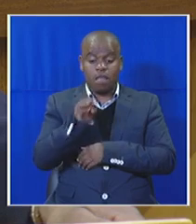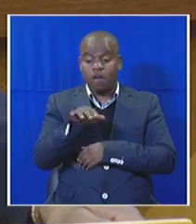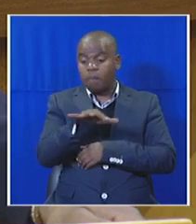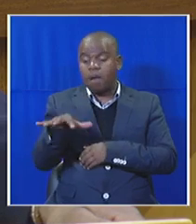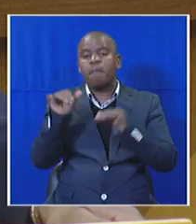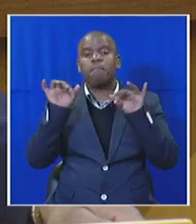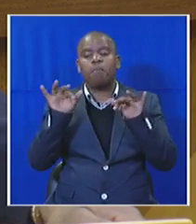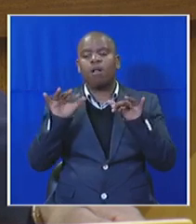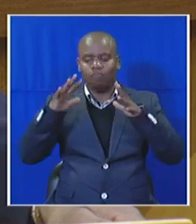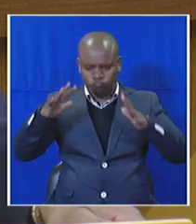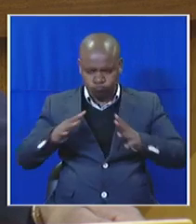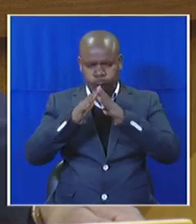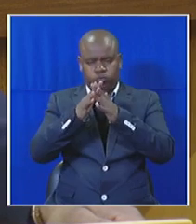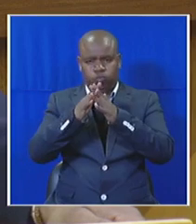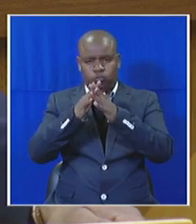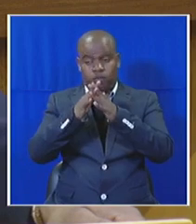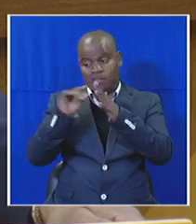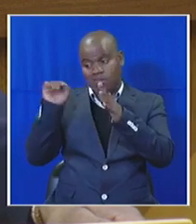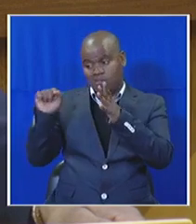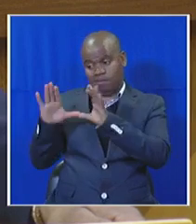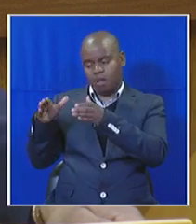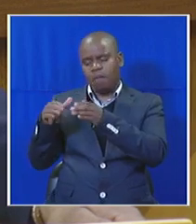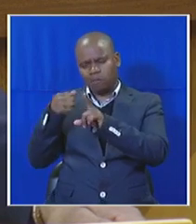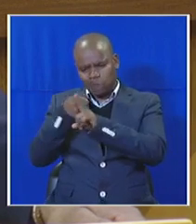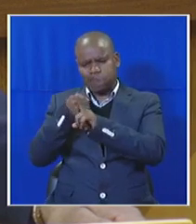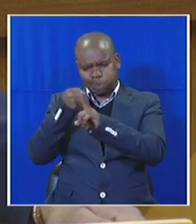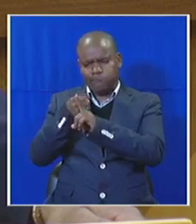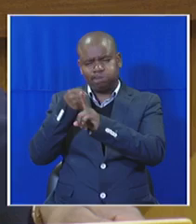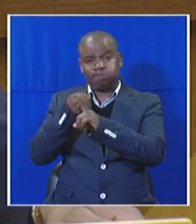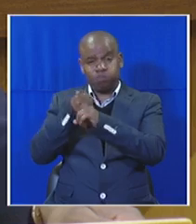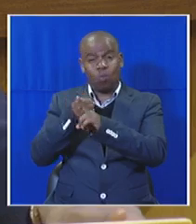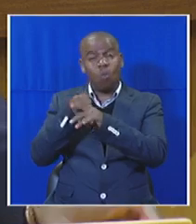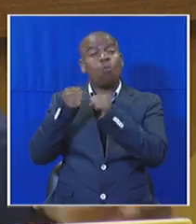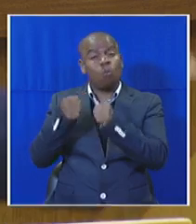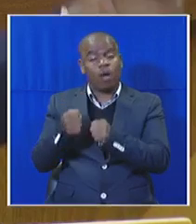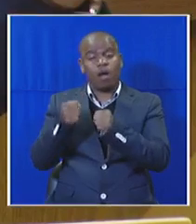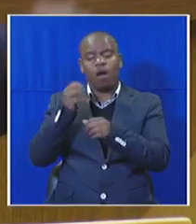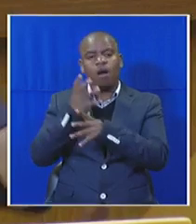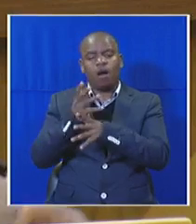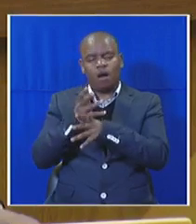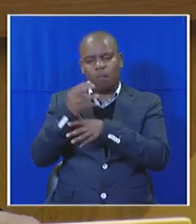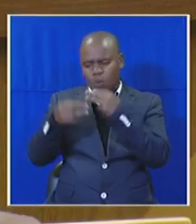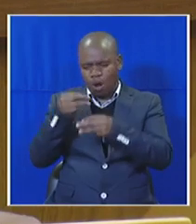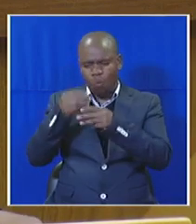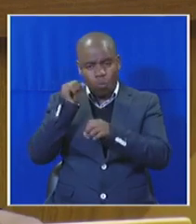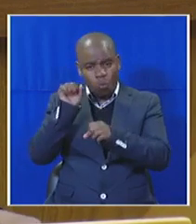amandla ukuthi ithuthukise iSouth Africa izifikela iyakhona, umsebenzi omkhulu kakhulu lo.